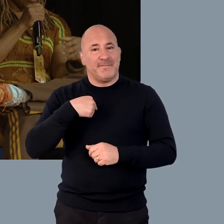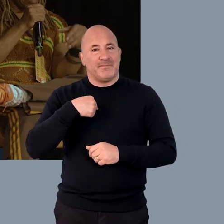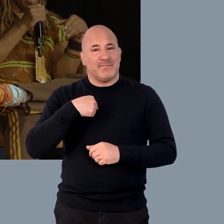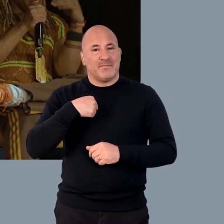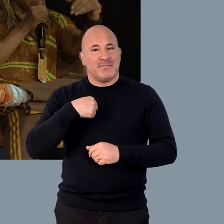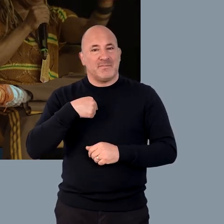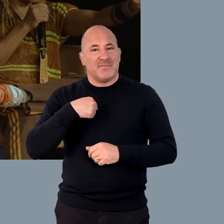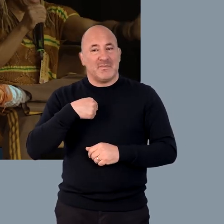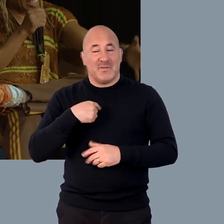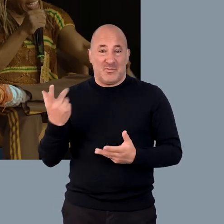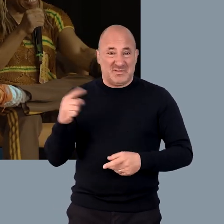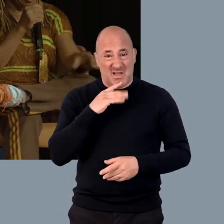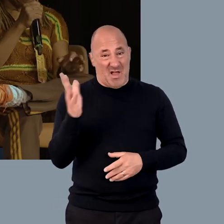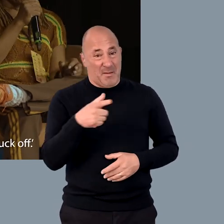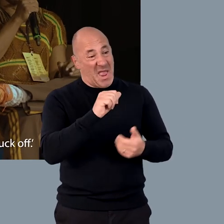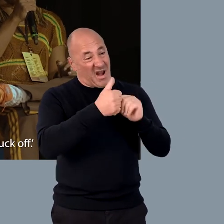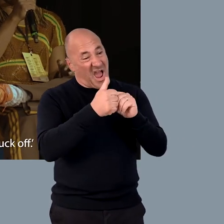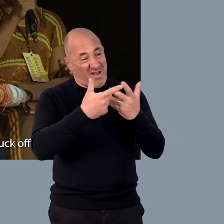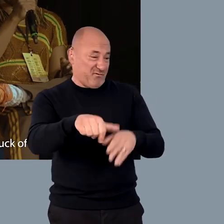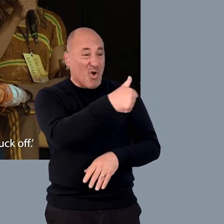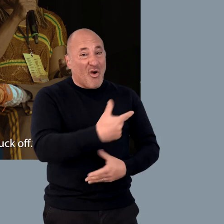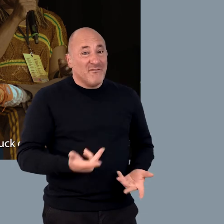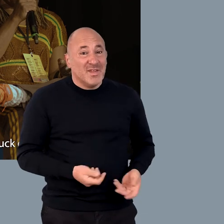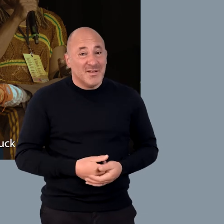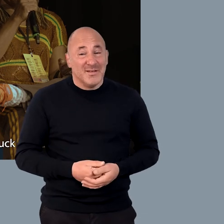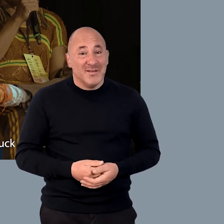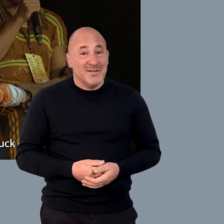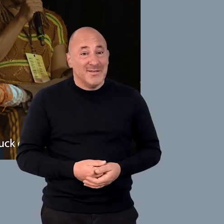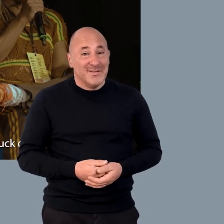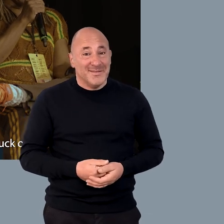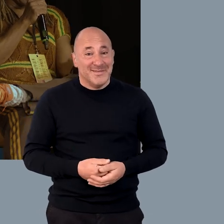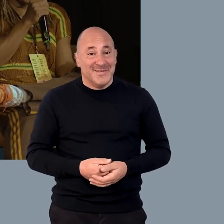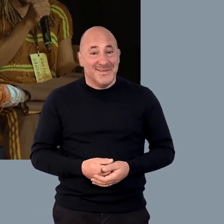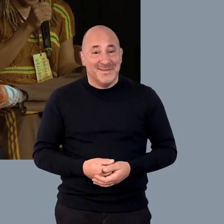i want to be an ally in that area and one of them went well be an ally and off